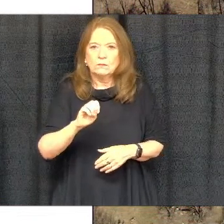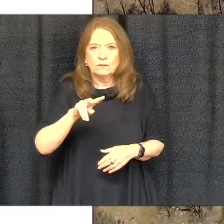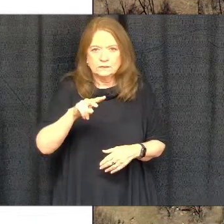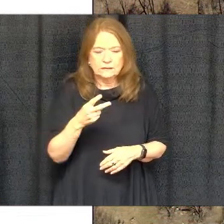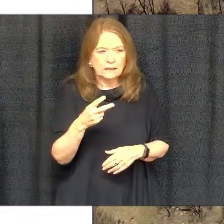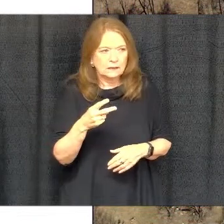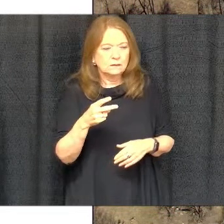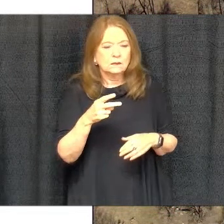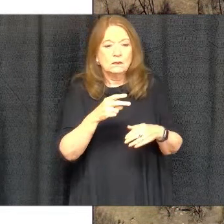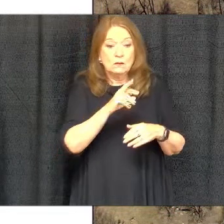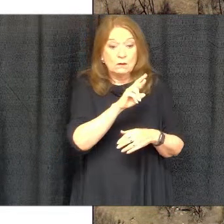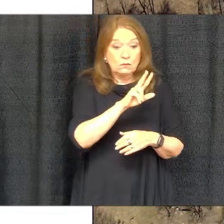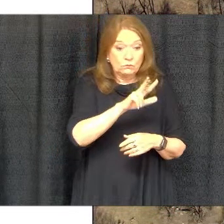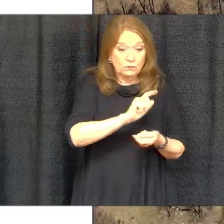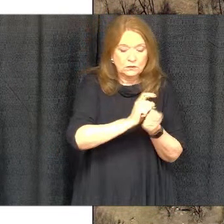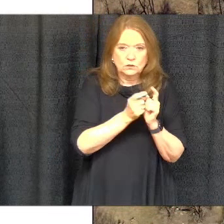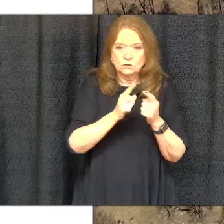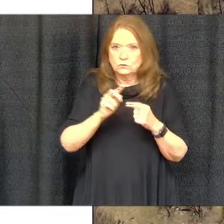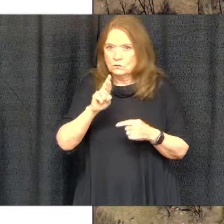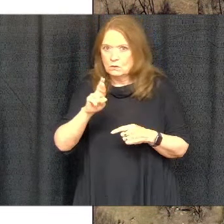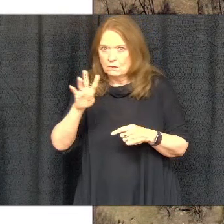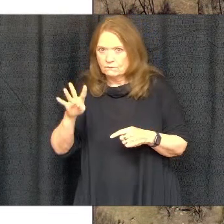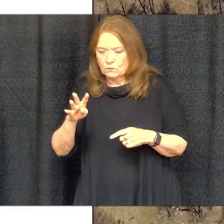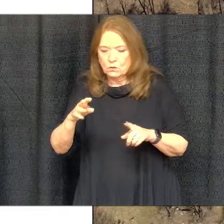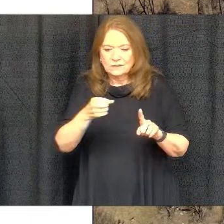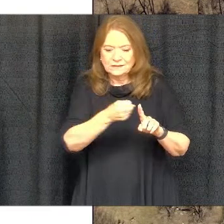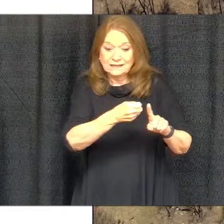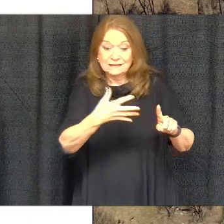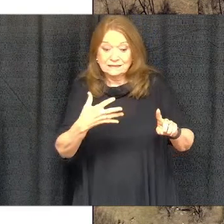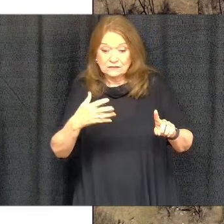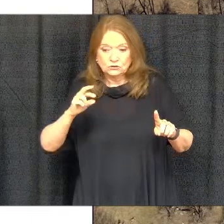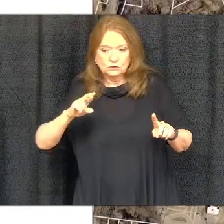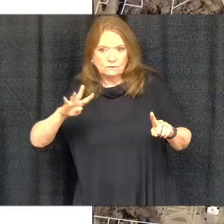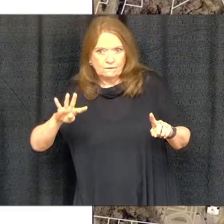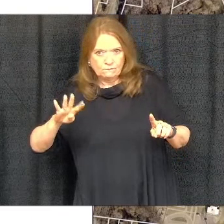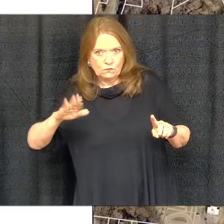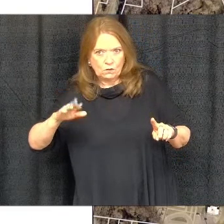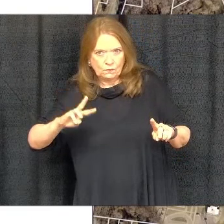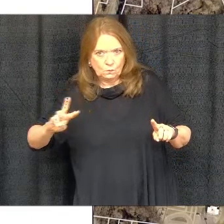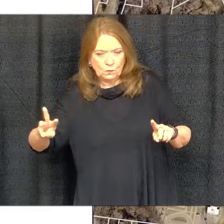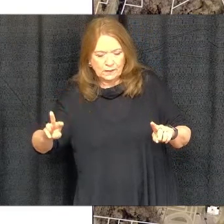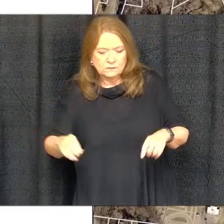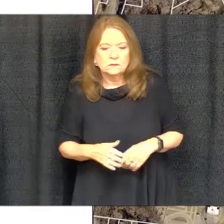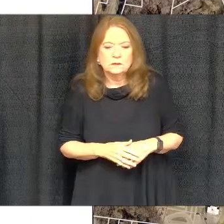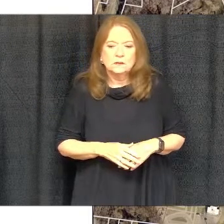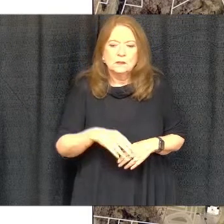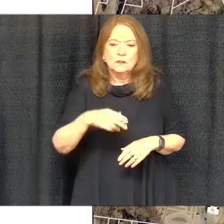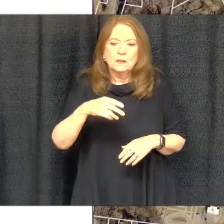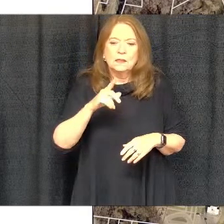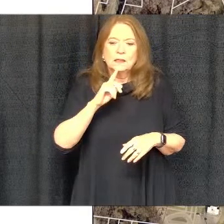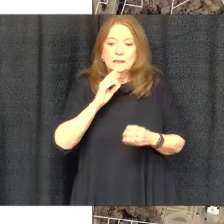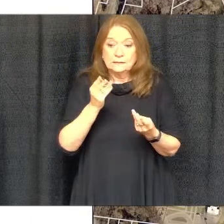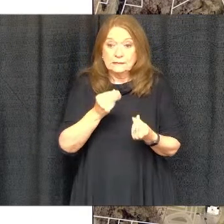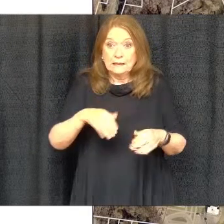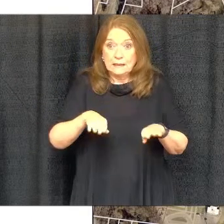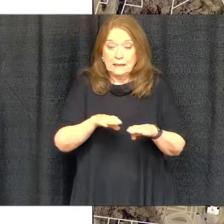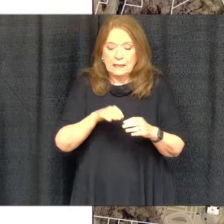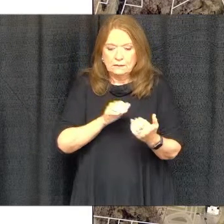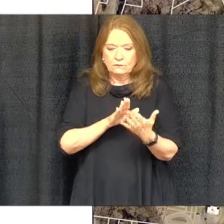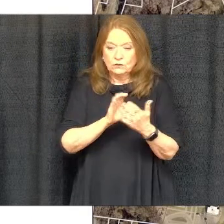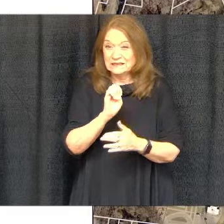from R3 to R4. It is an extension of the R4 to the west. It's a parcel fronting E